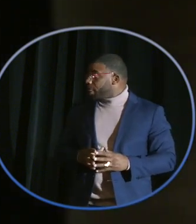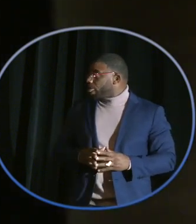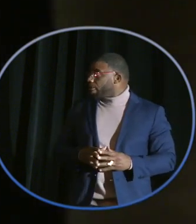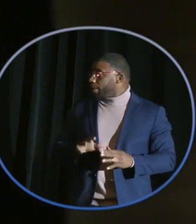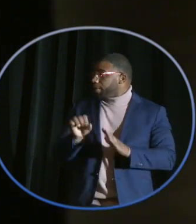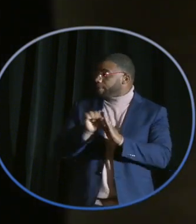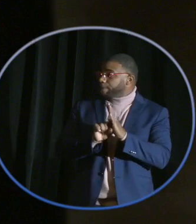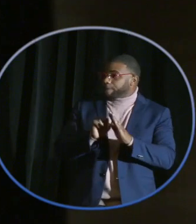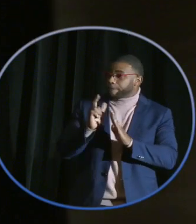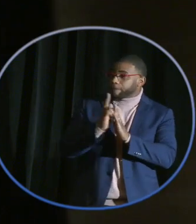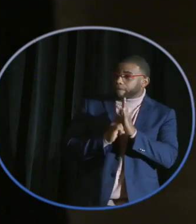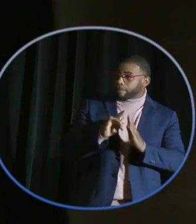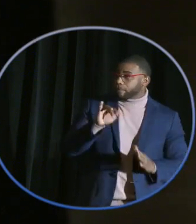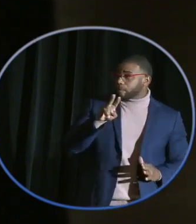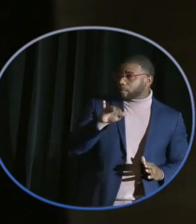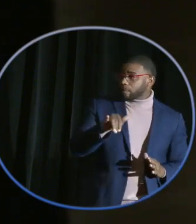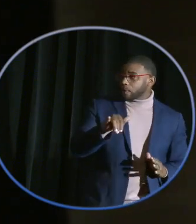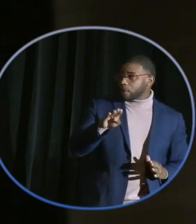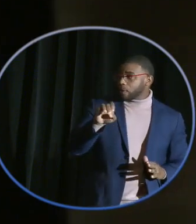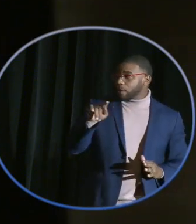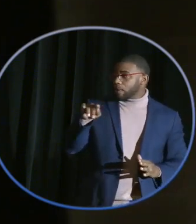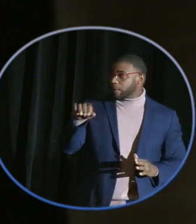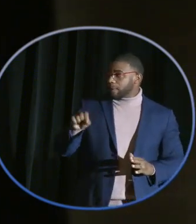Our State's Attorney Ivan Bates.